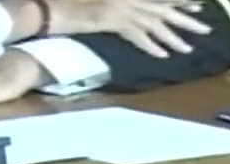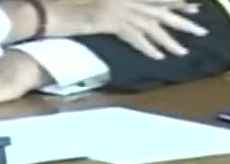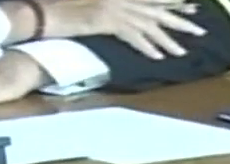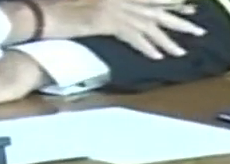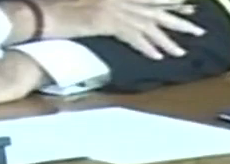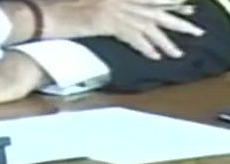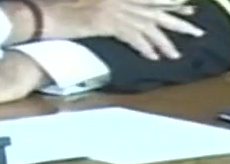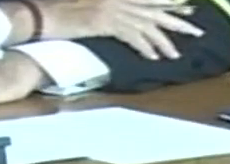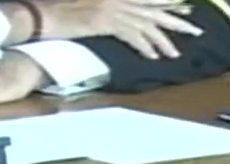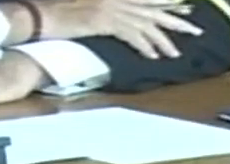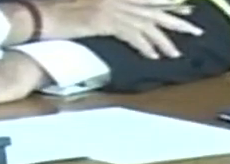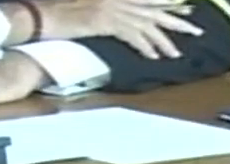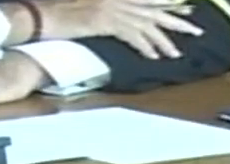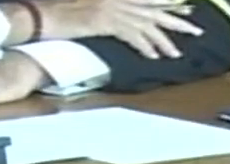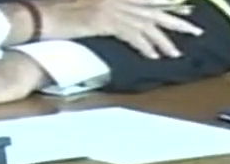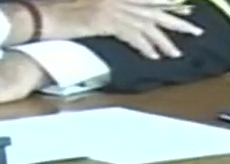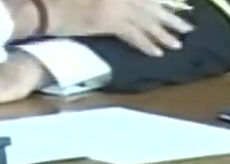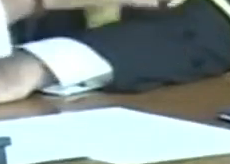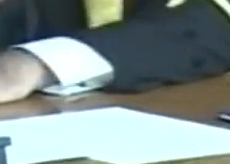2020.